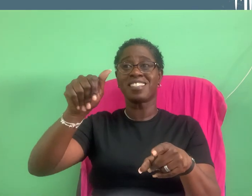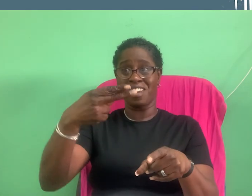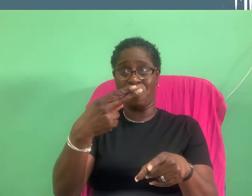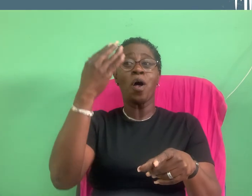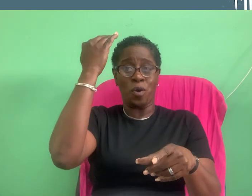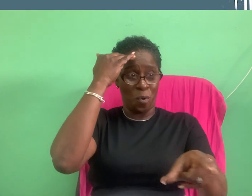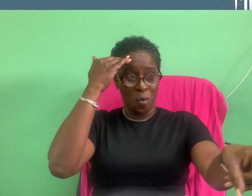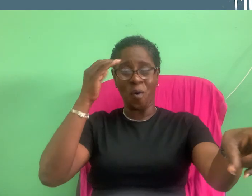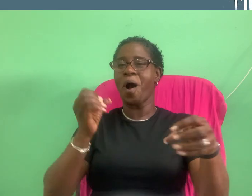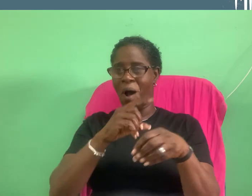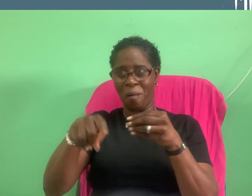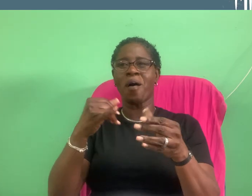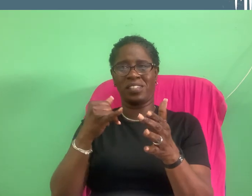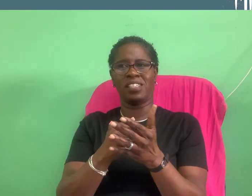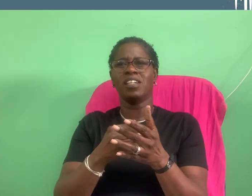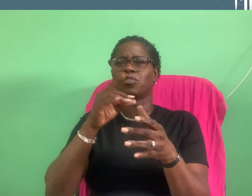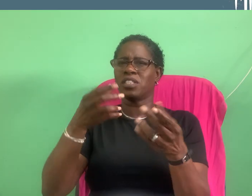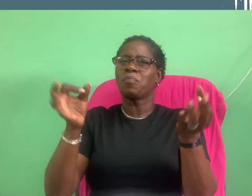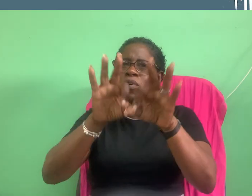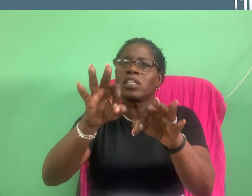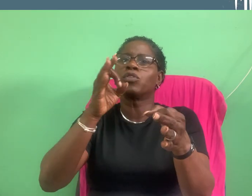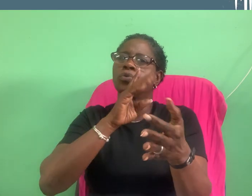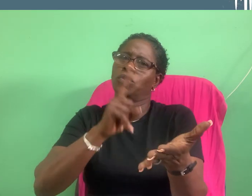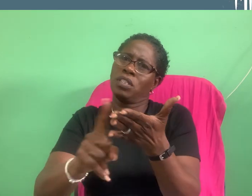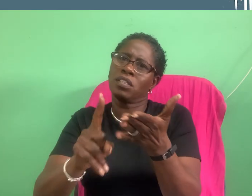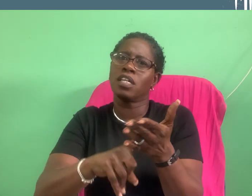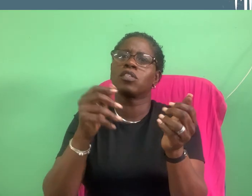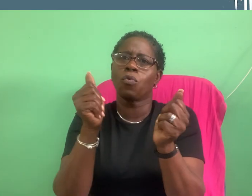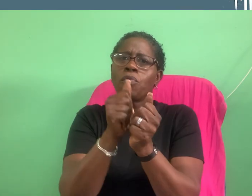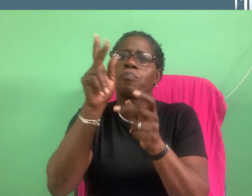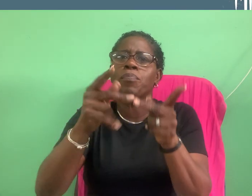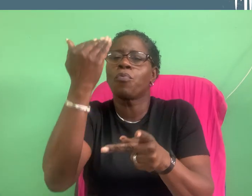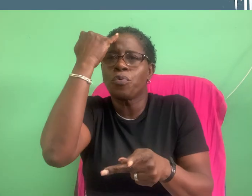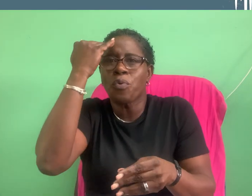learning more and having those conversations. So curious, Sarah, what you would say about that.